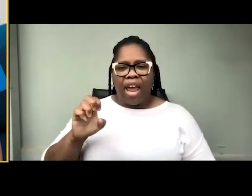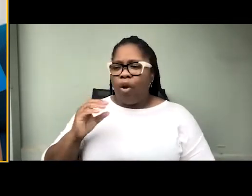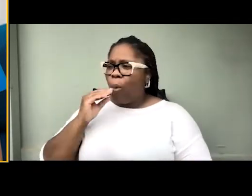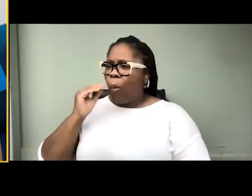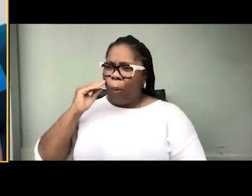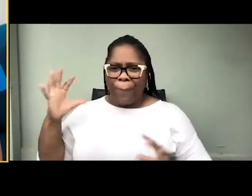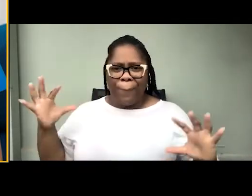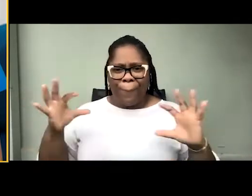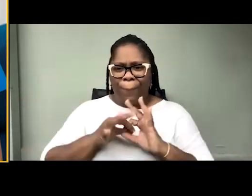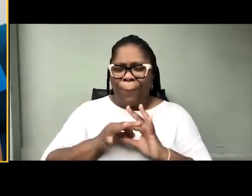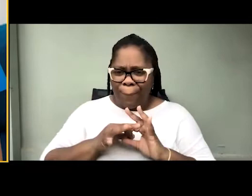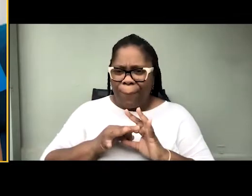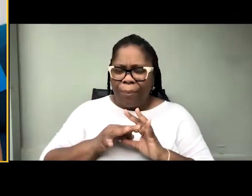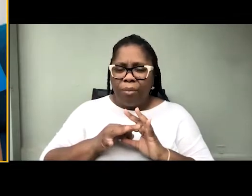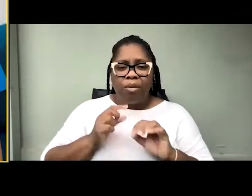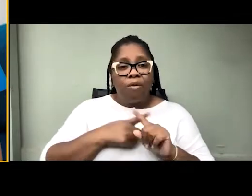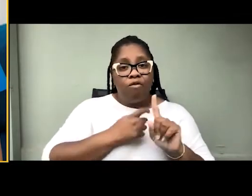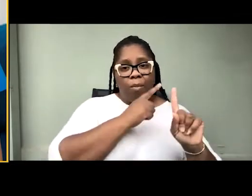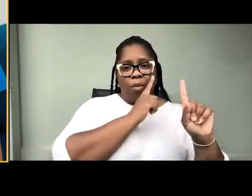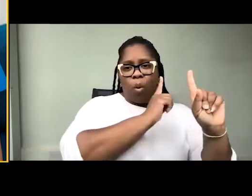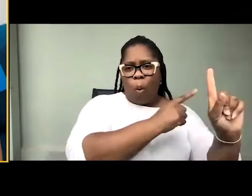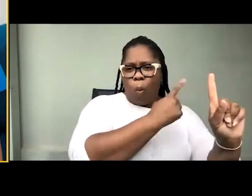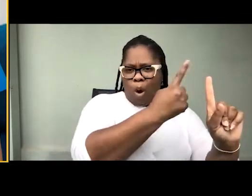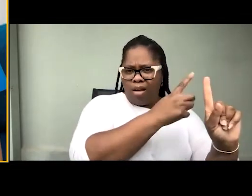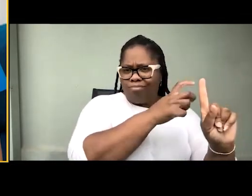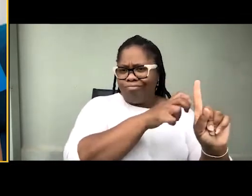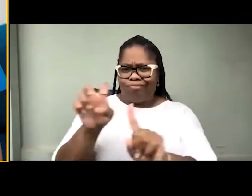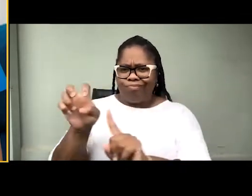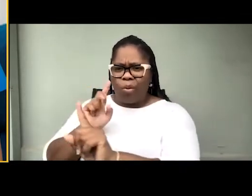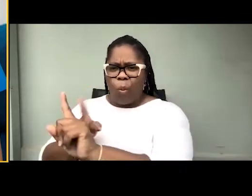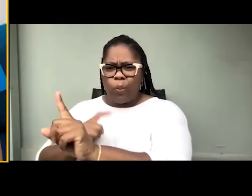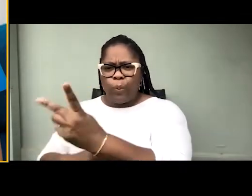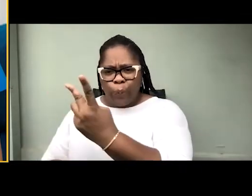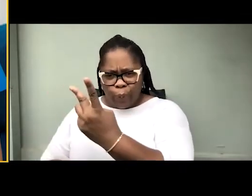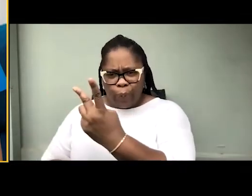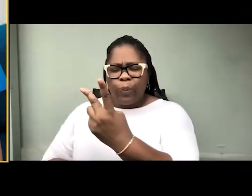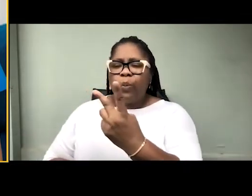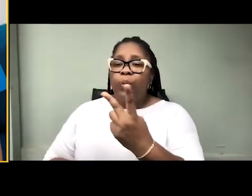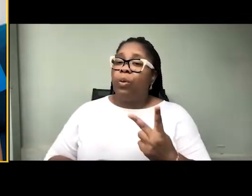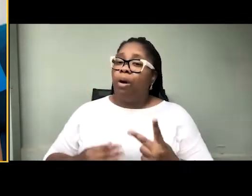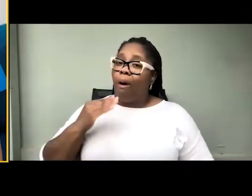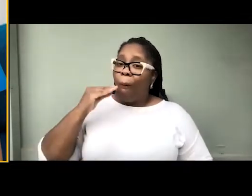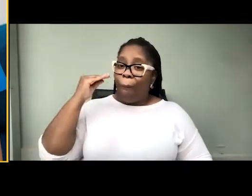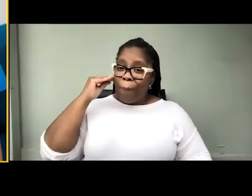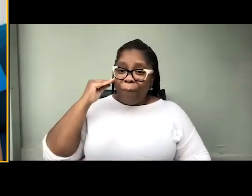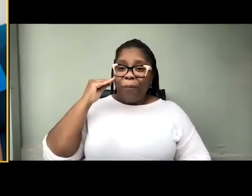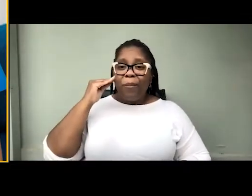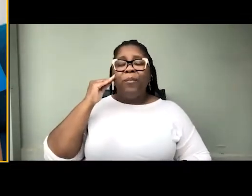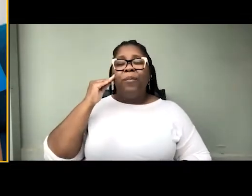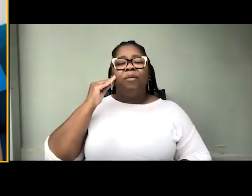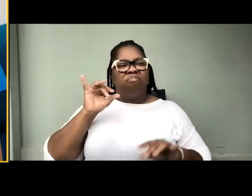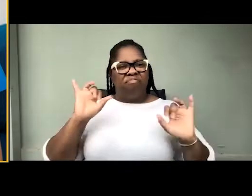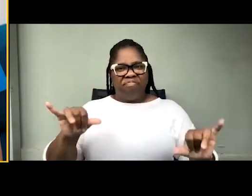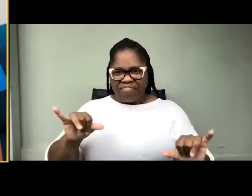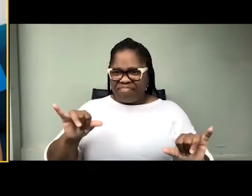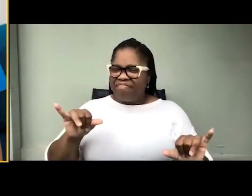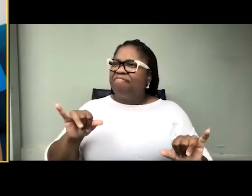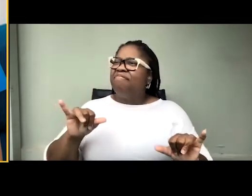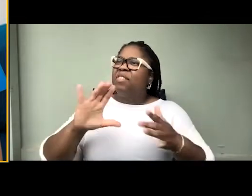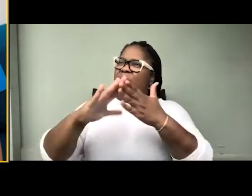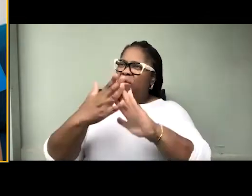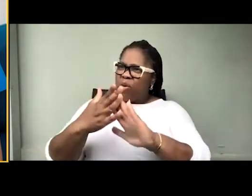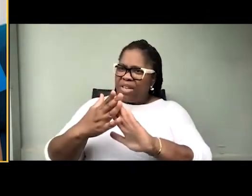it's sort of that segue from a Goal 1 to Goal 2, where we want to be able to see people accessing home and community-based services,